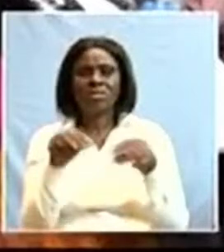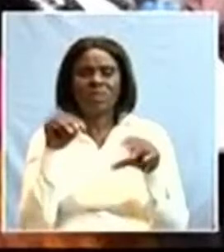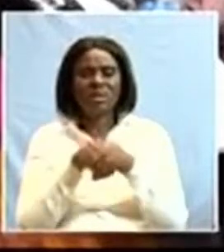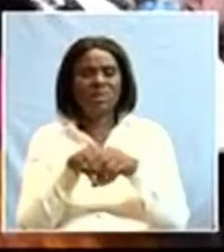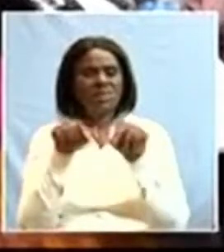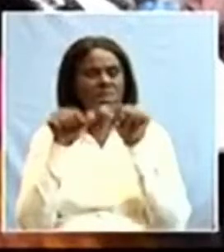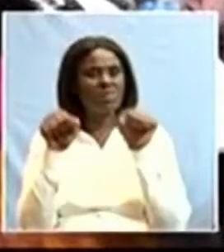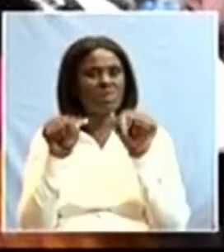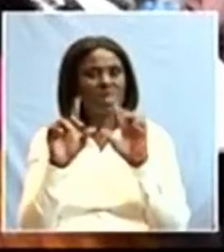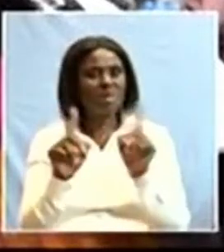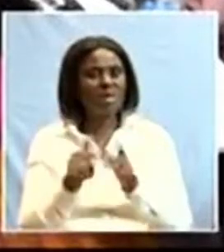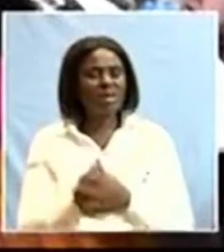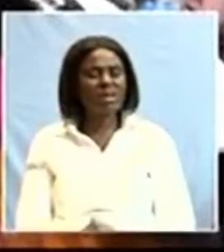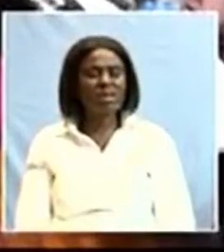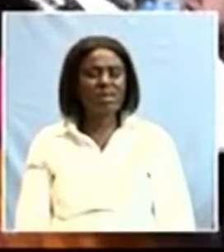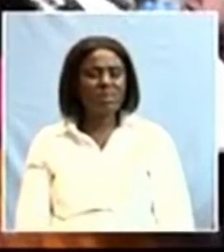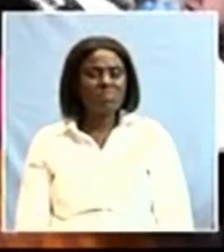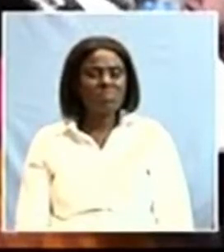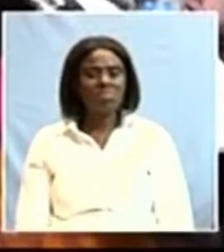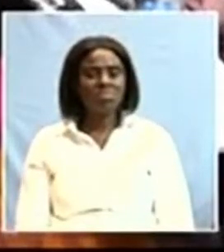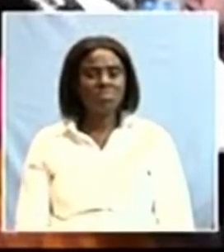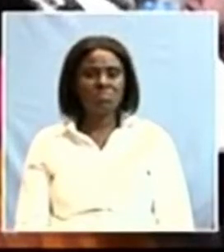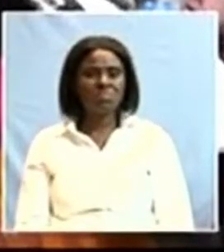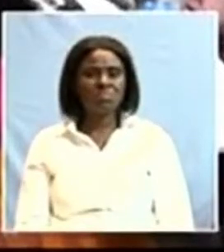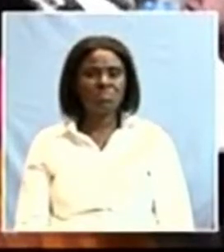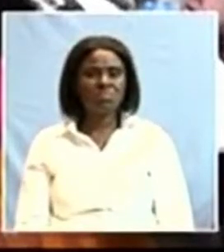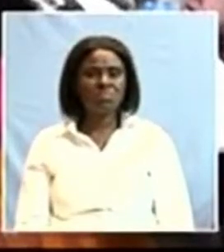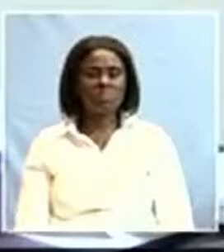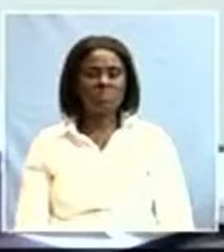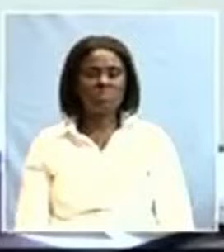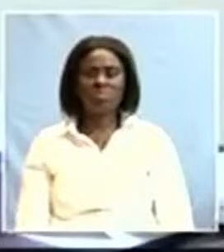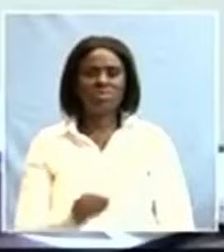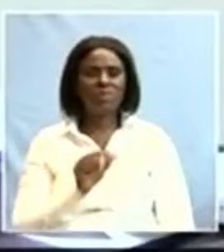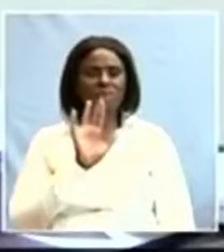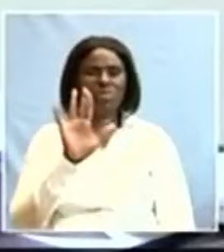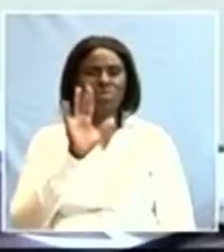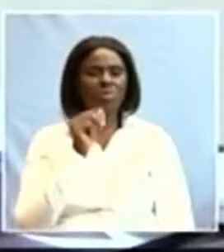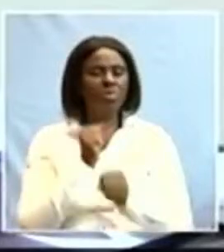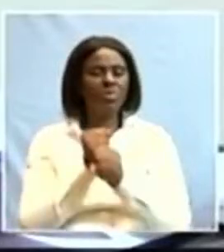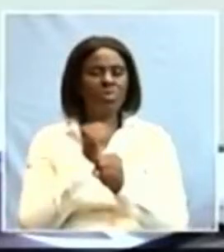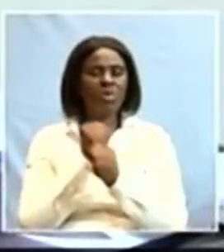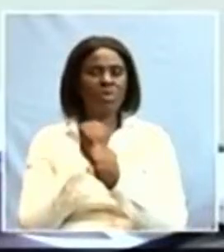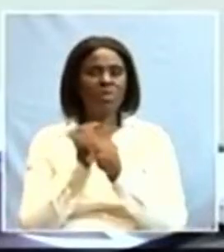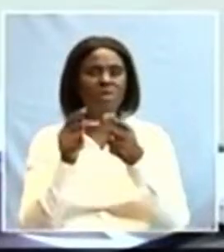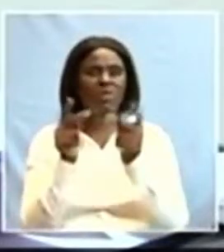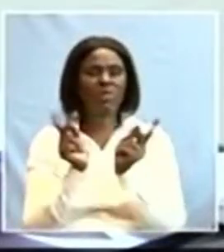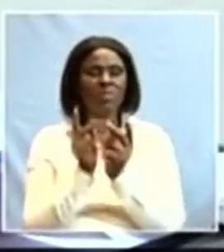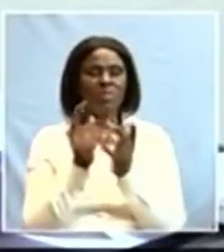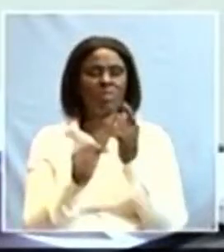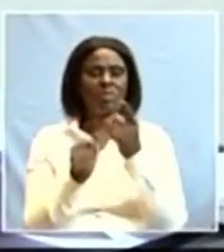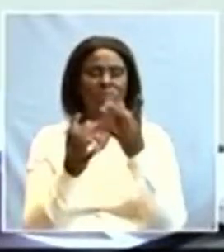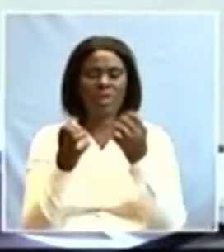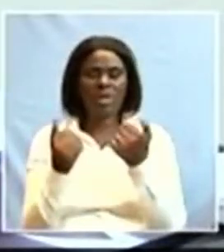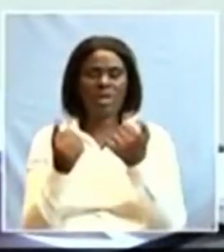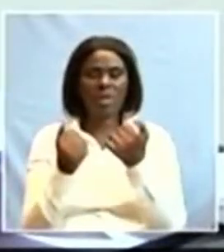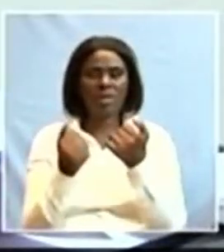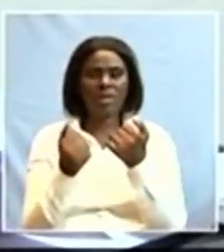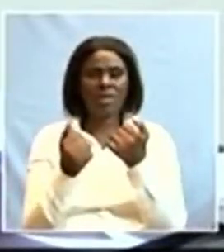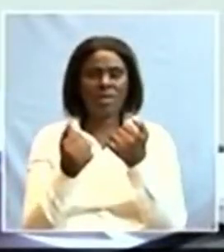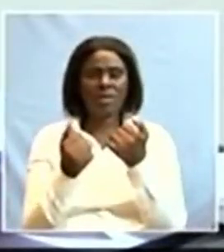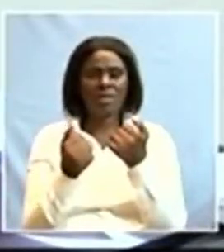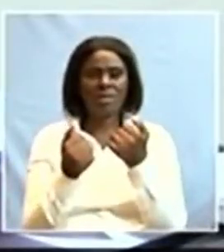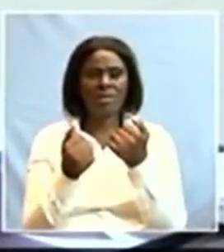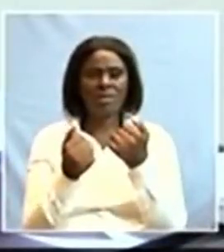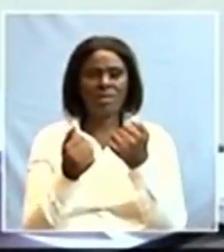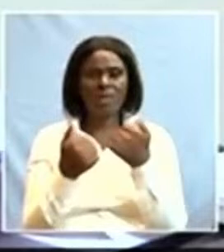auditor? yes, please, you can sit, madam. You, what is your... So you want to take up Let's have